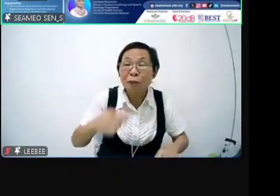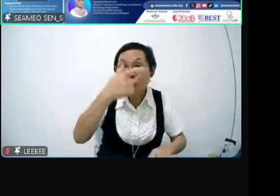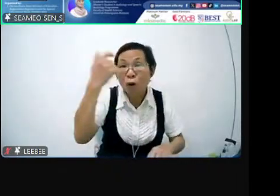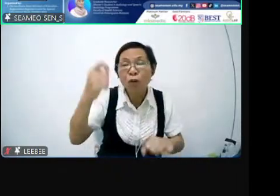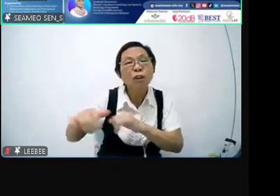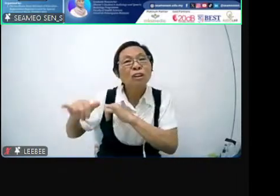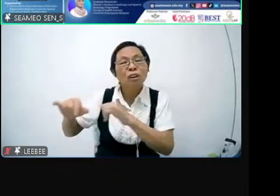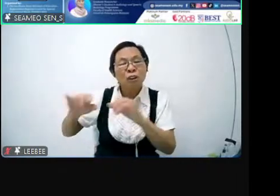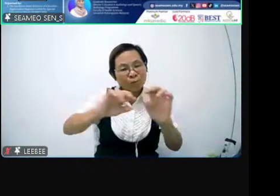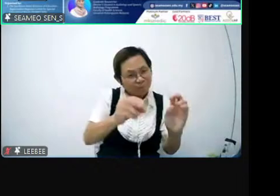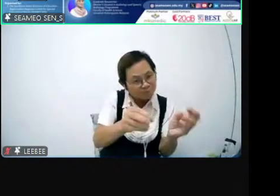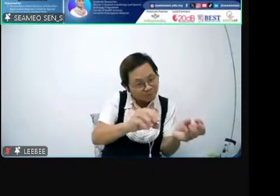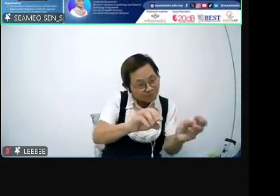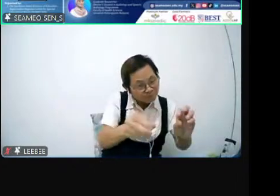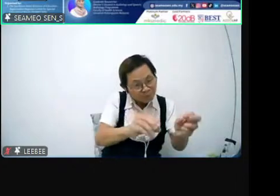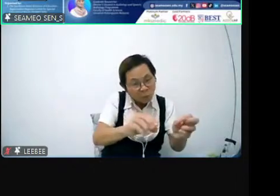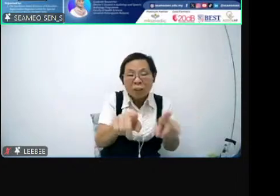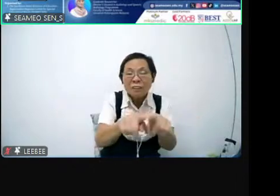frequency.